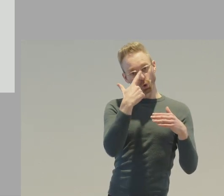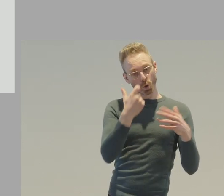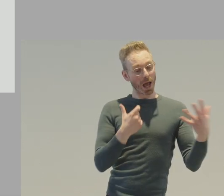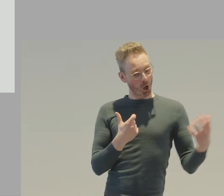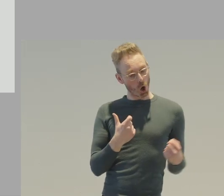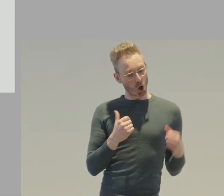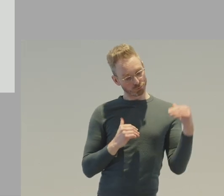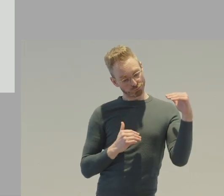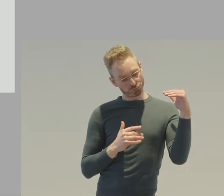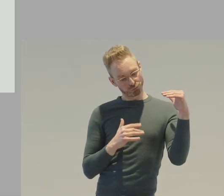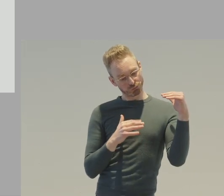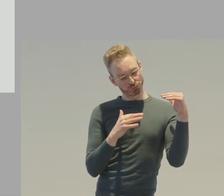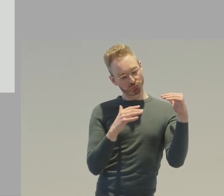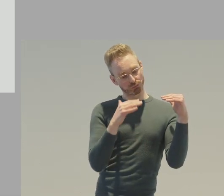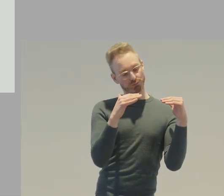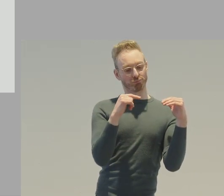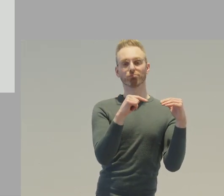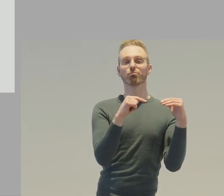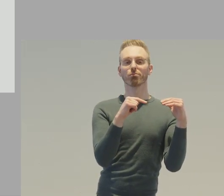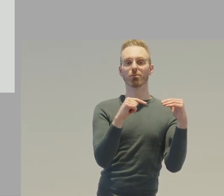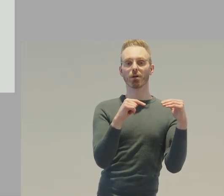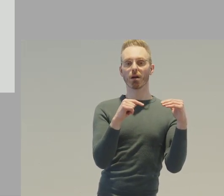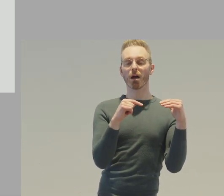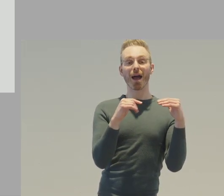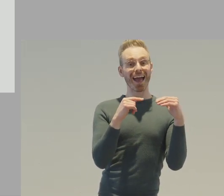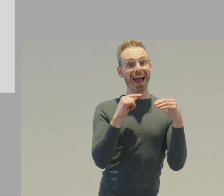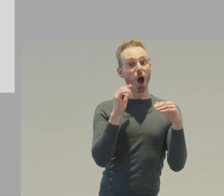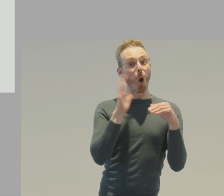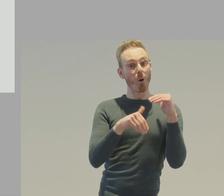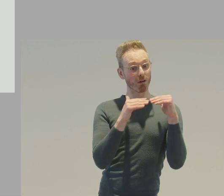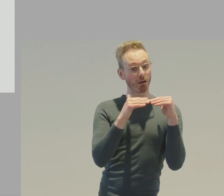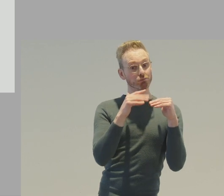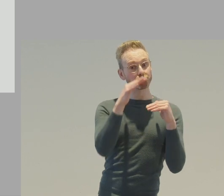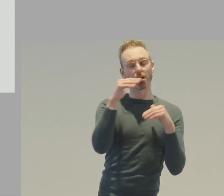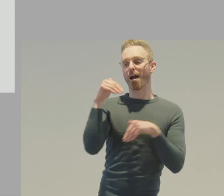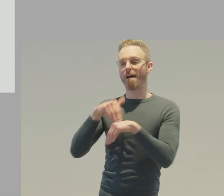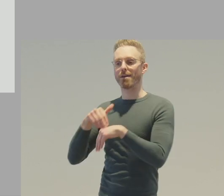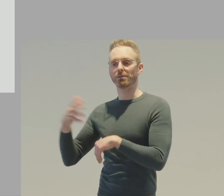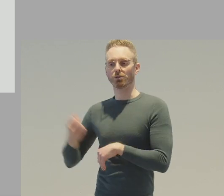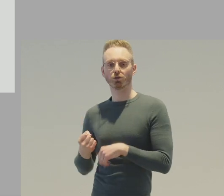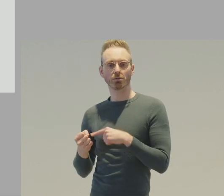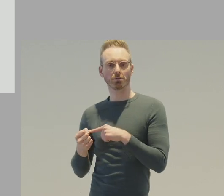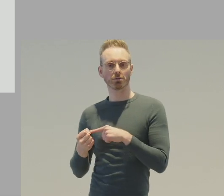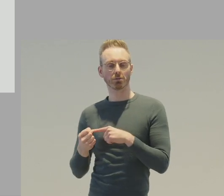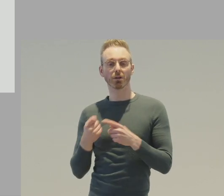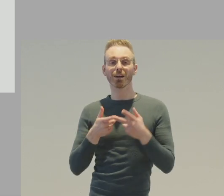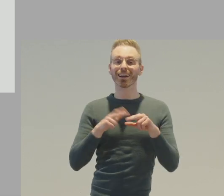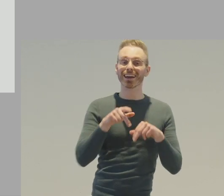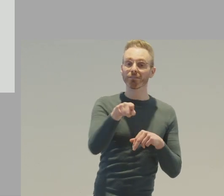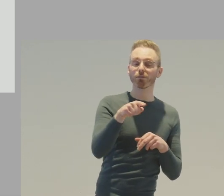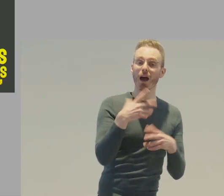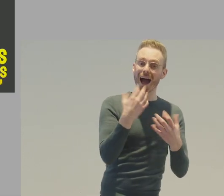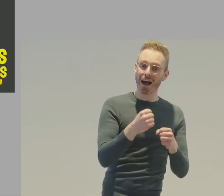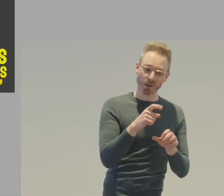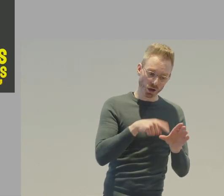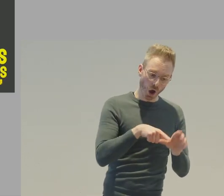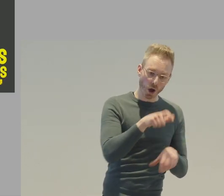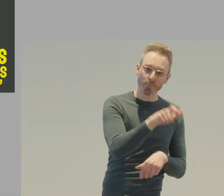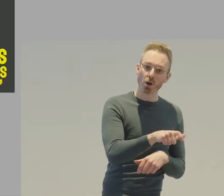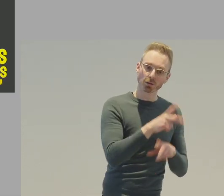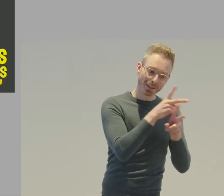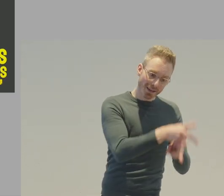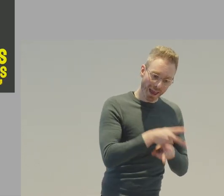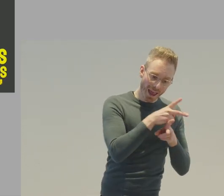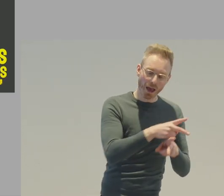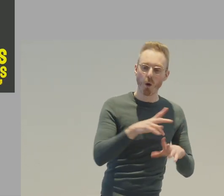credit if you're responsible for a child or a young person. This is from DWP website. Or if you're disabled or have a health condition. So